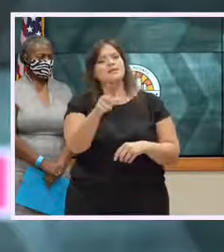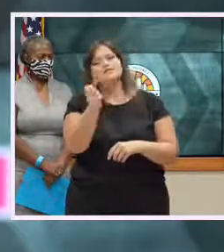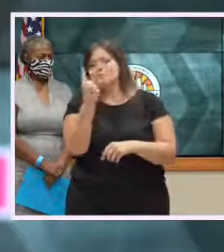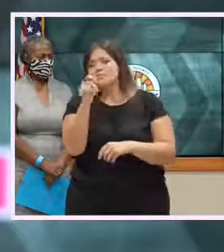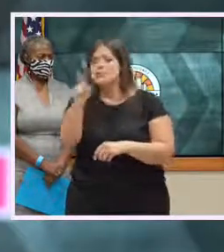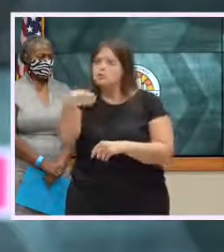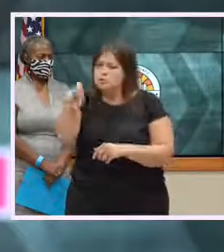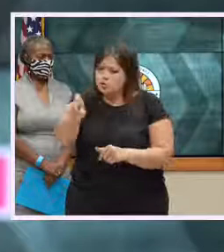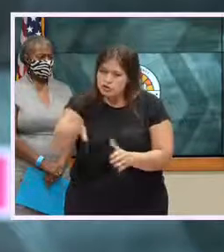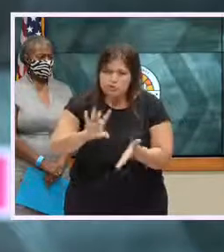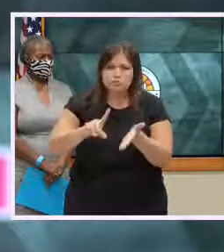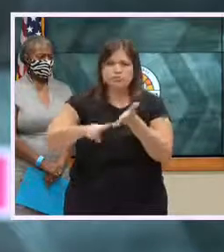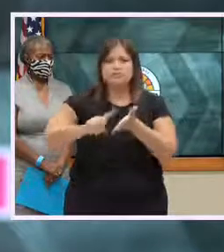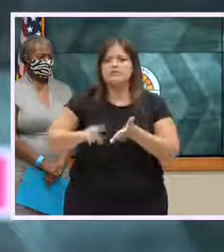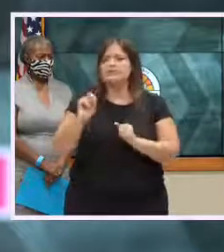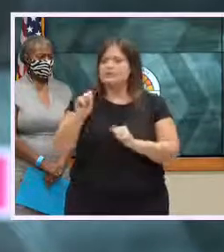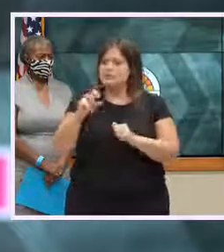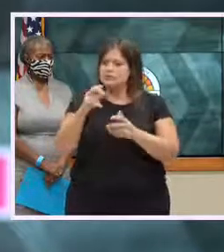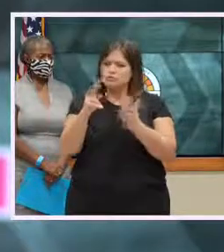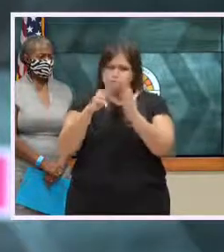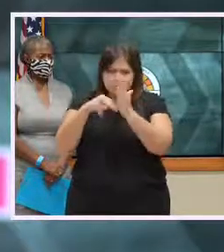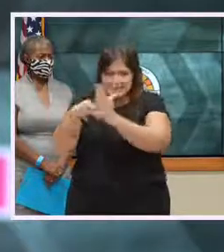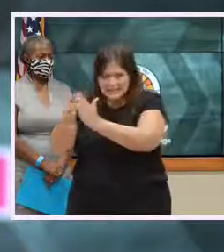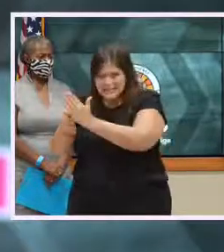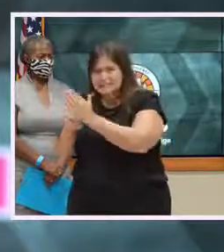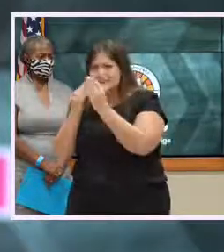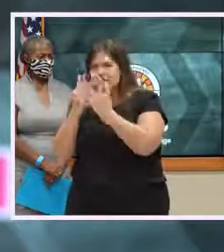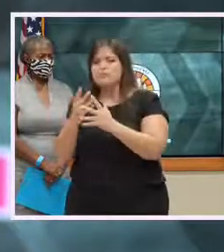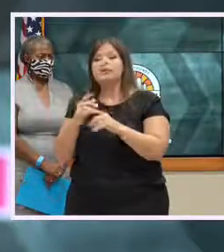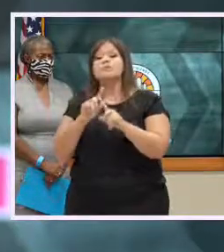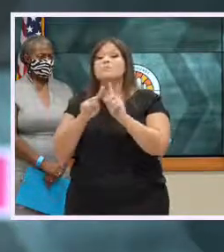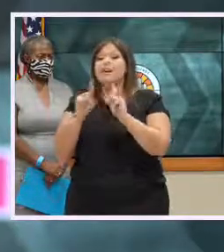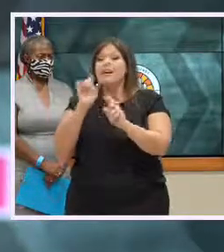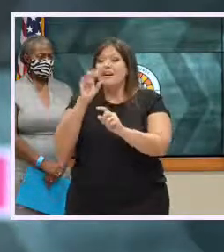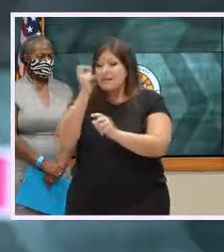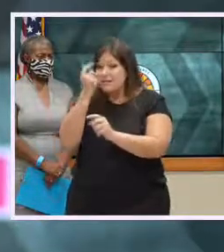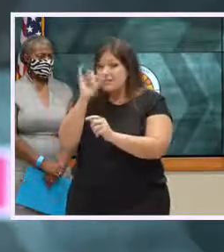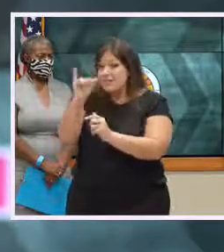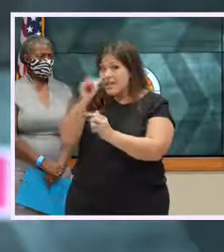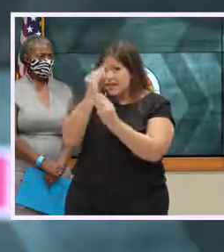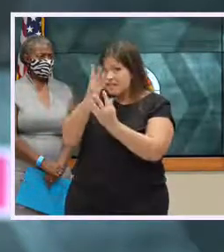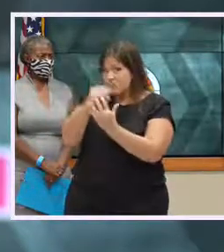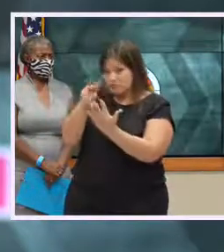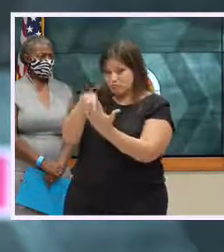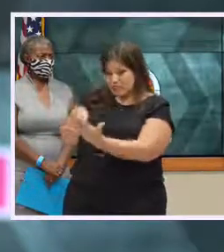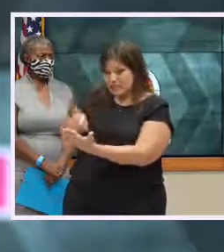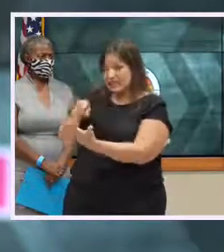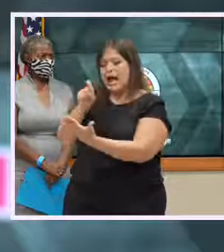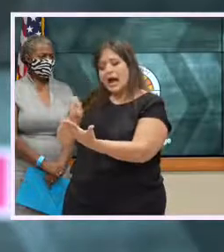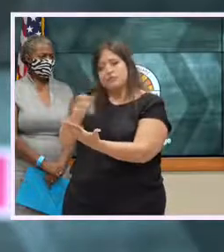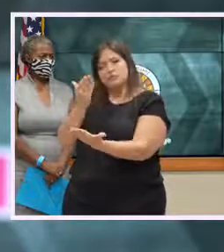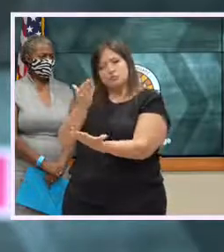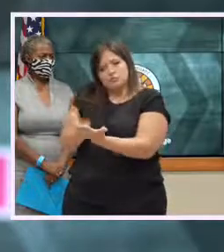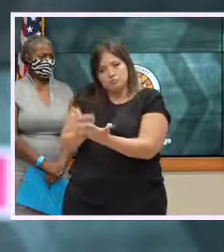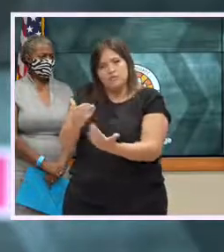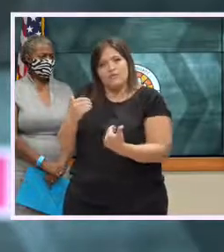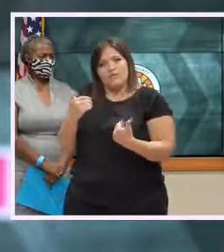research, yes, read up using credible sources, but the time to take action is now.